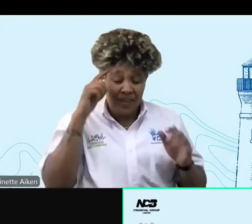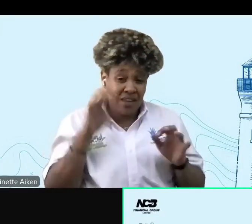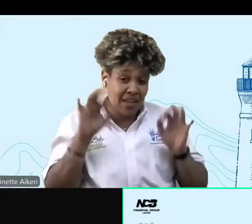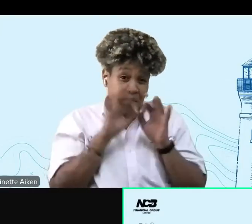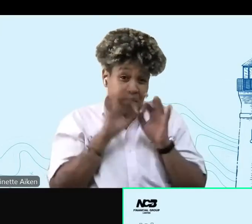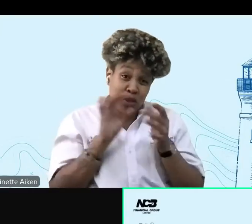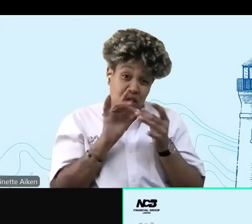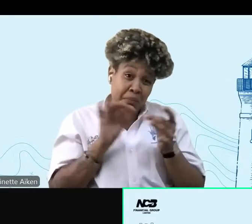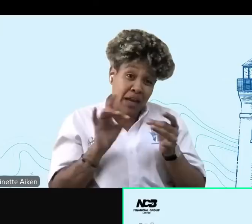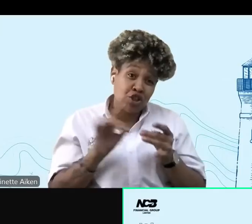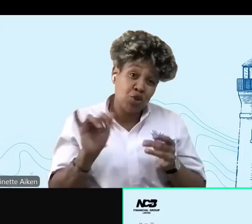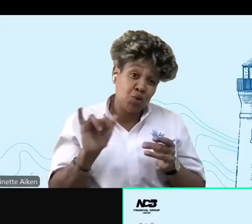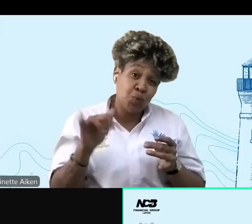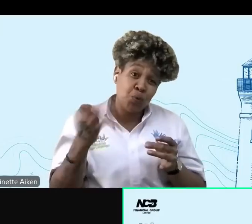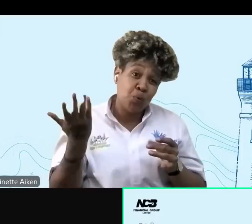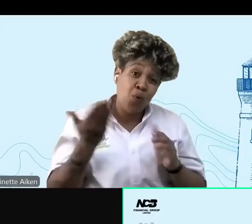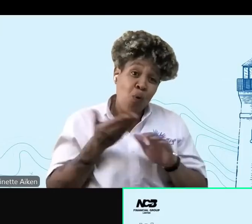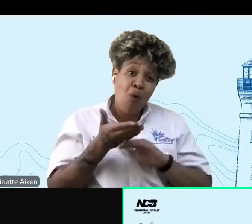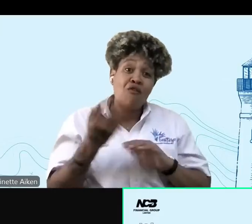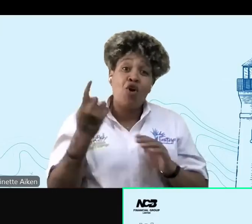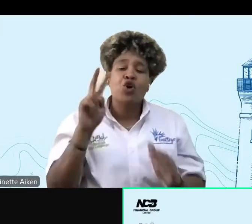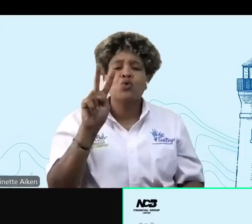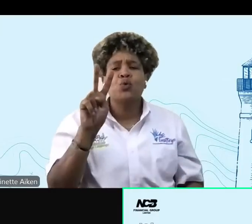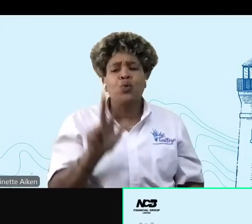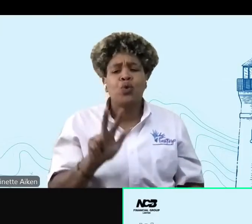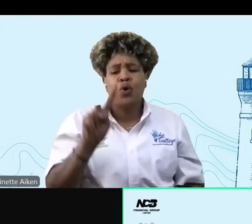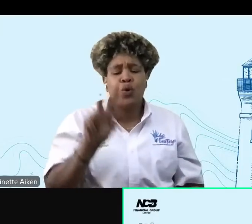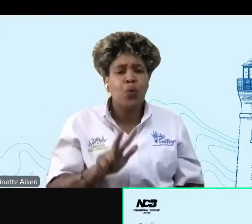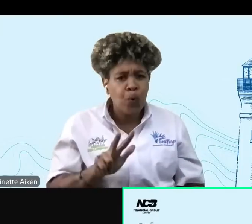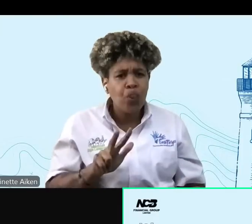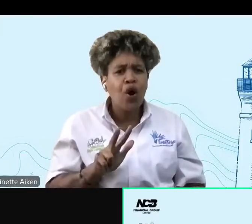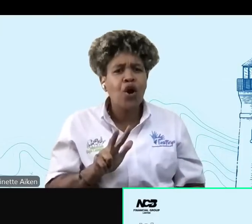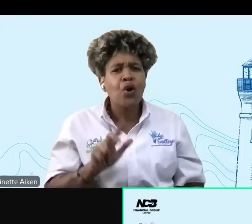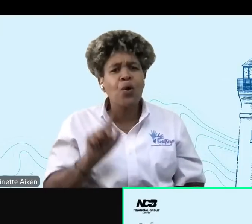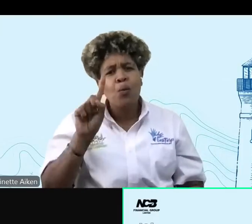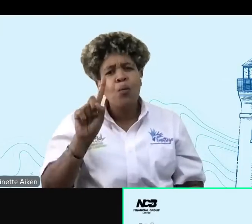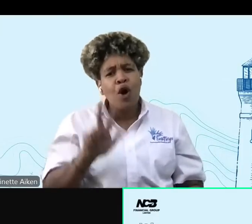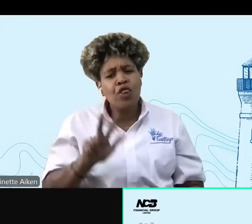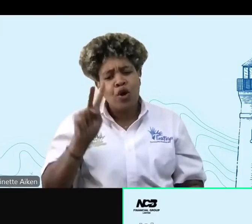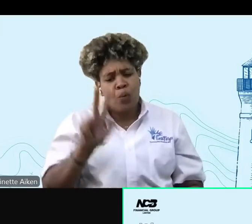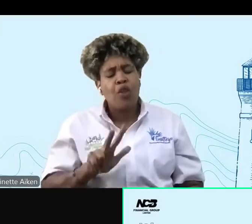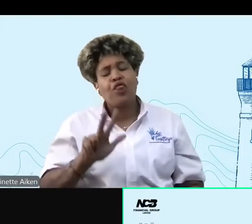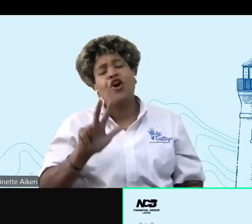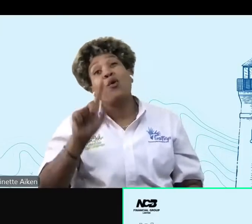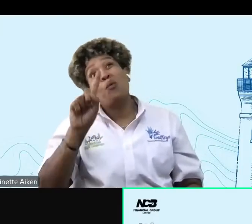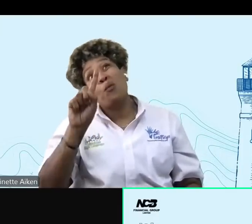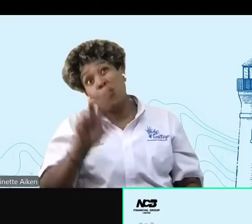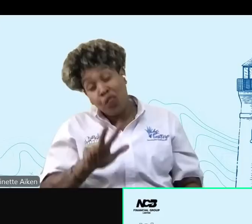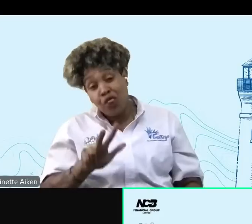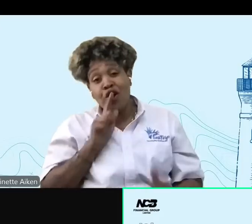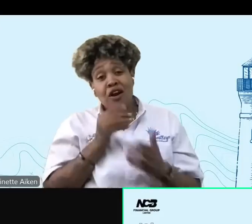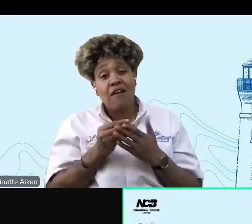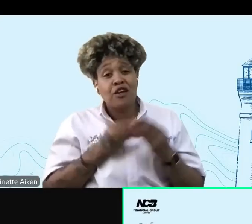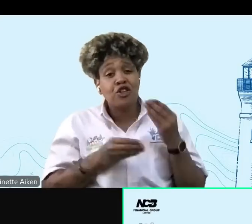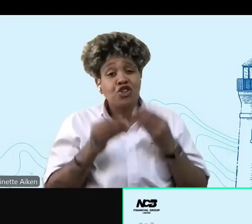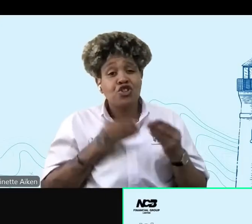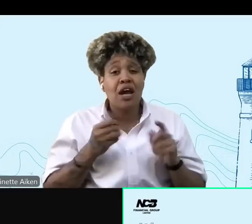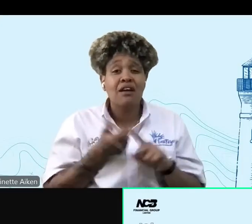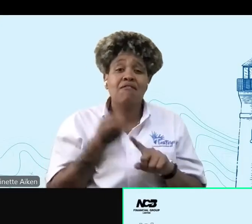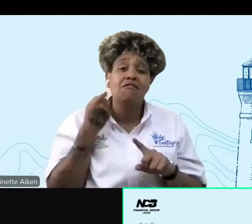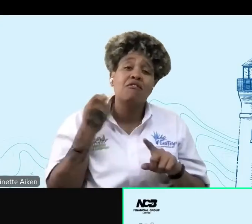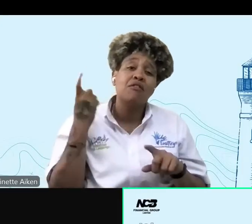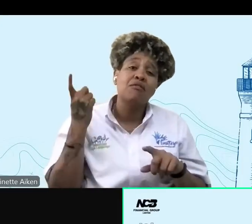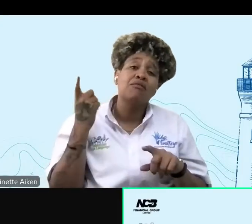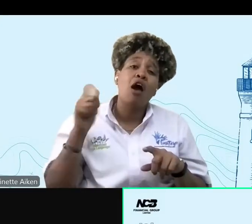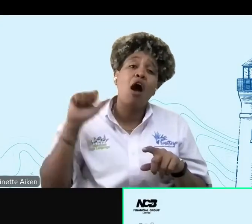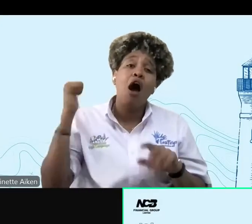that over 2/3 or 1/3 of the transactions that we do are for